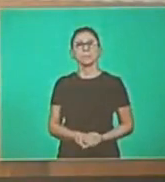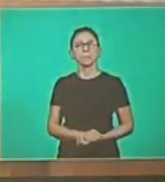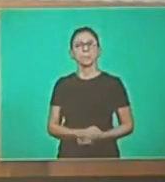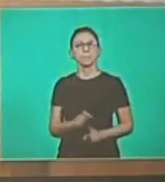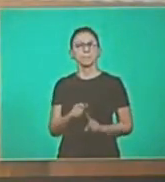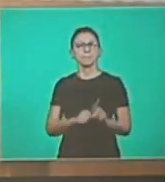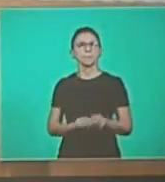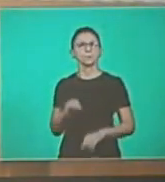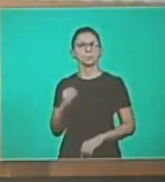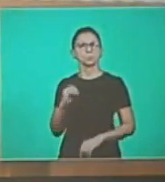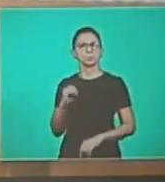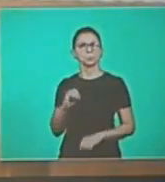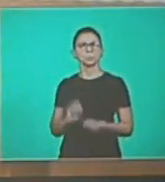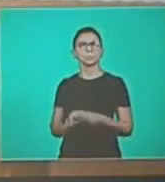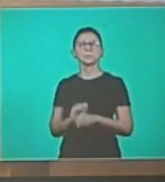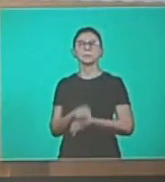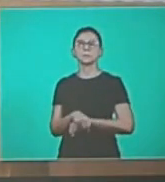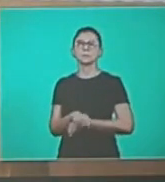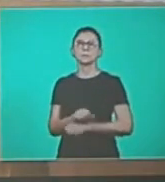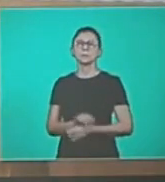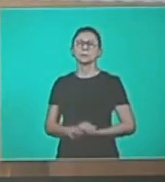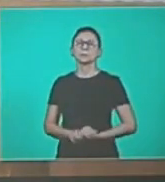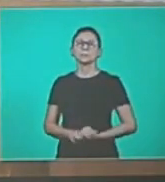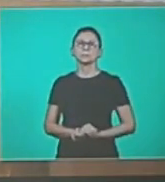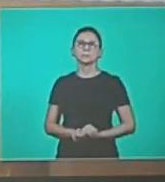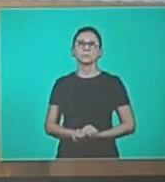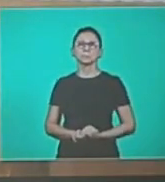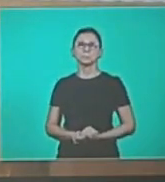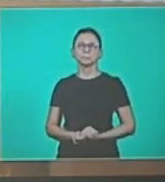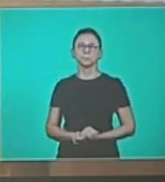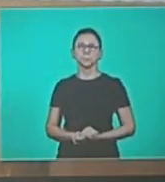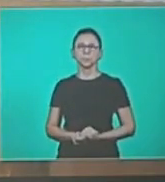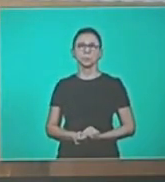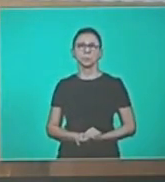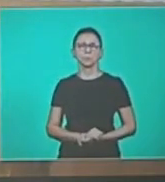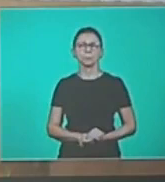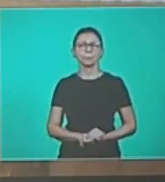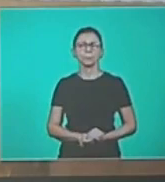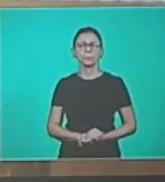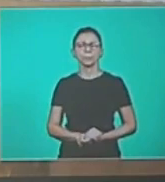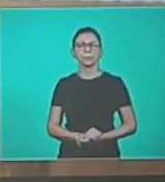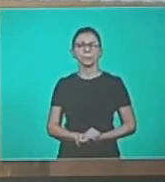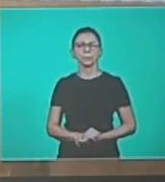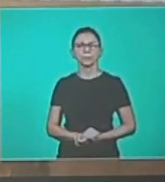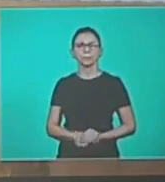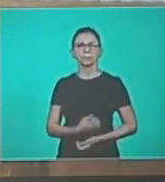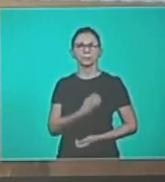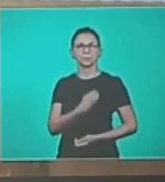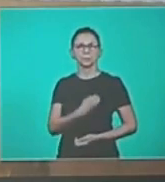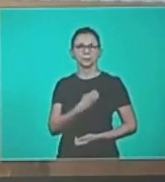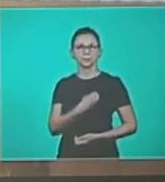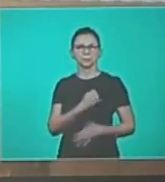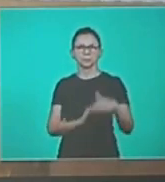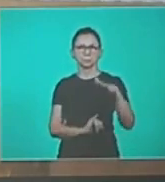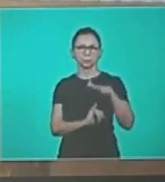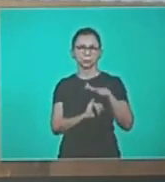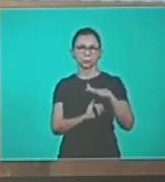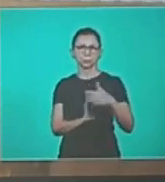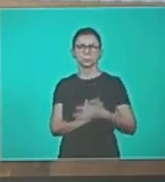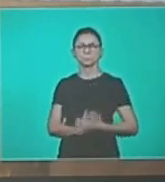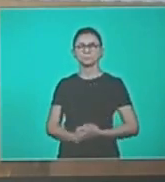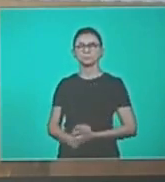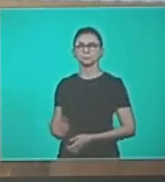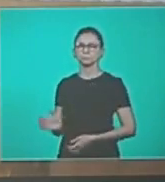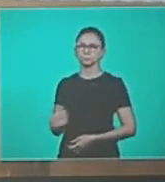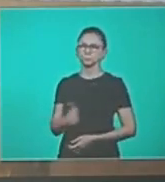And the last month of October, we participated and they reached out for us, and now we are together.